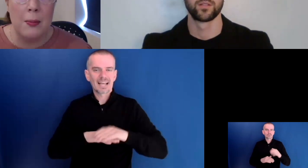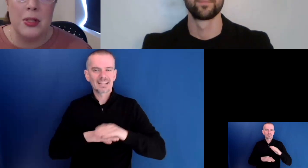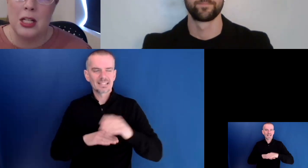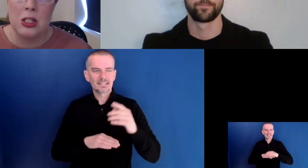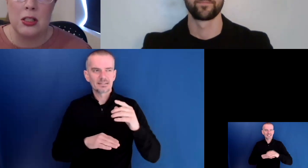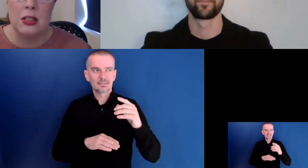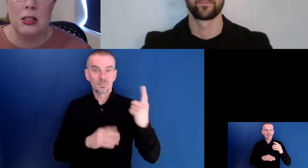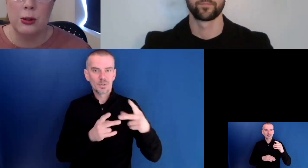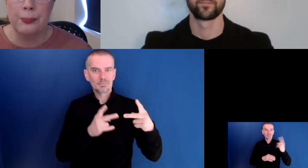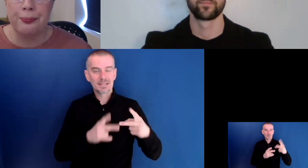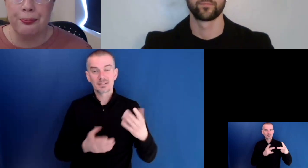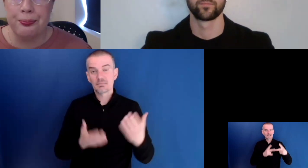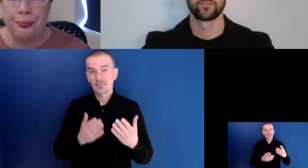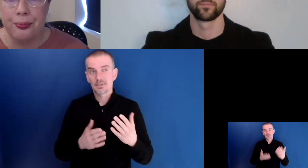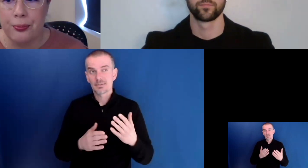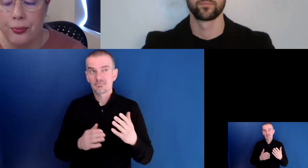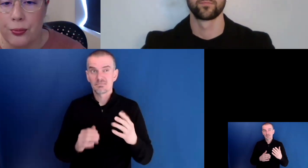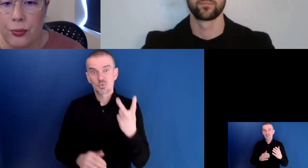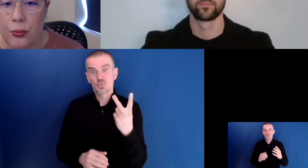spot, potentially to two.